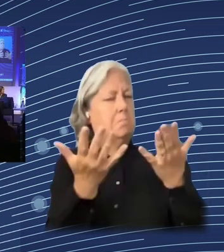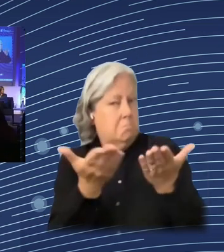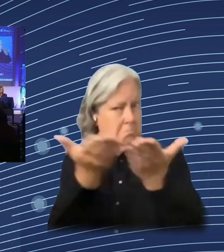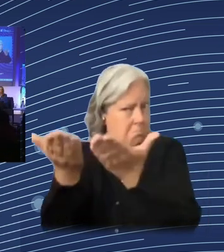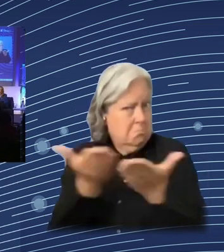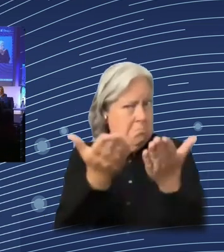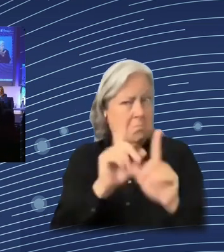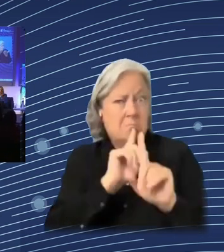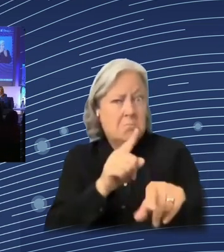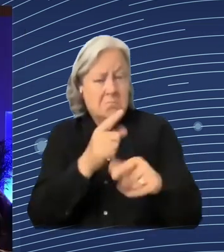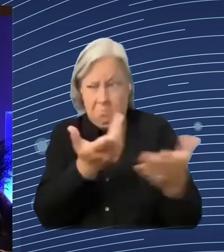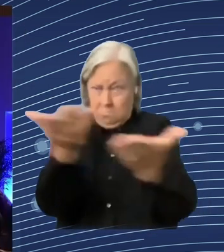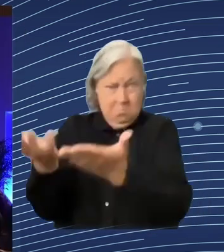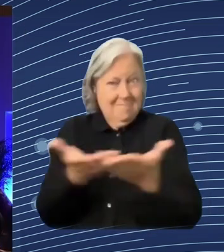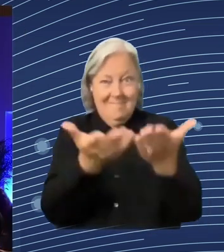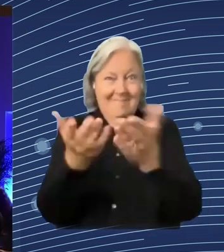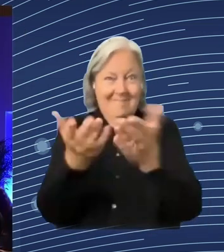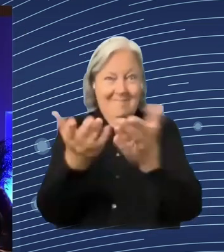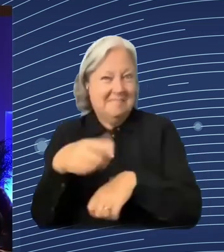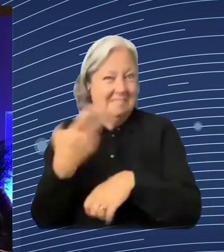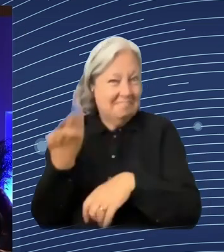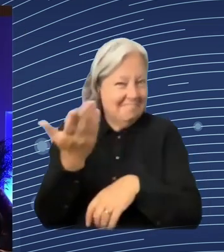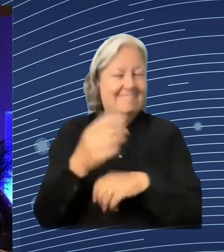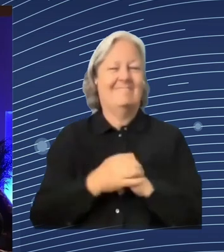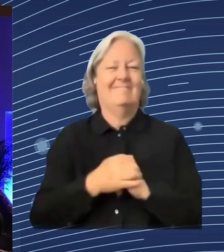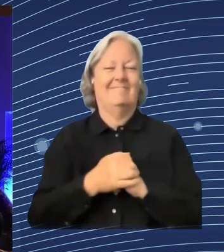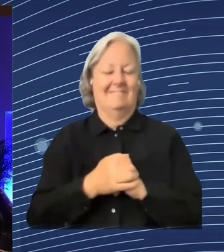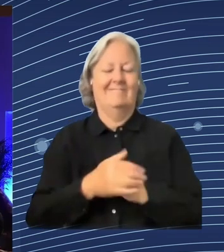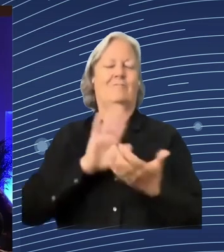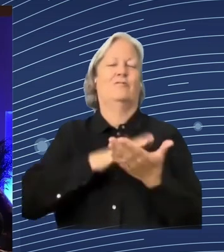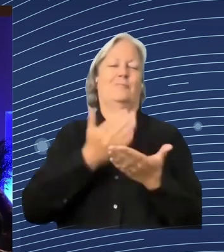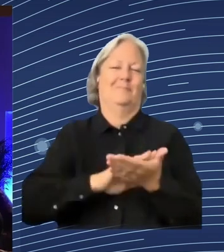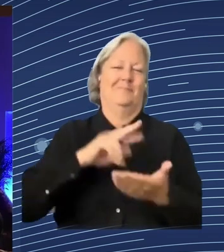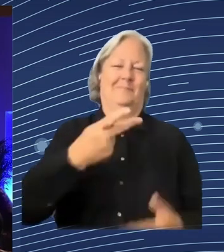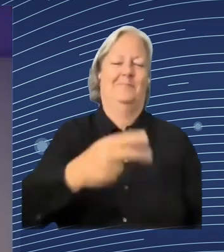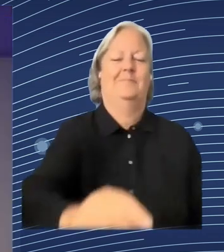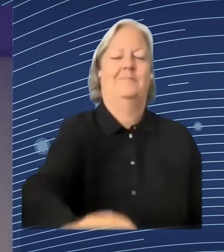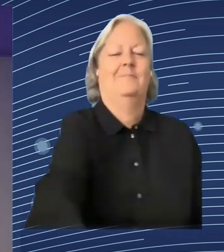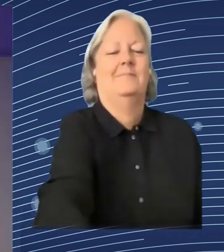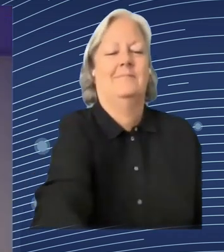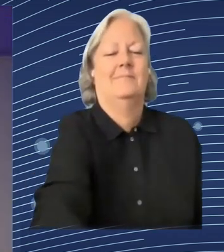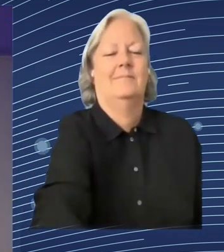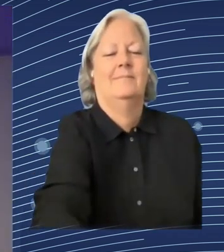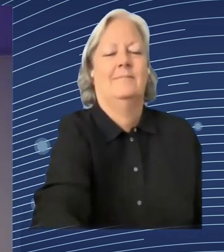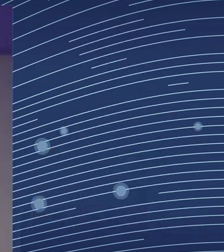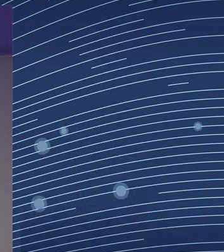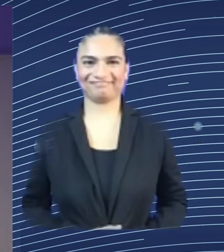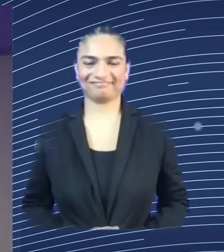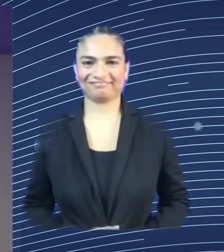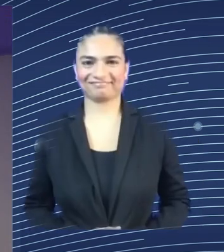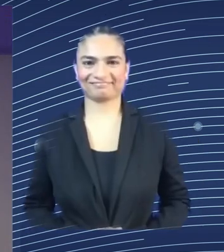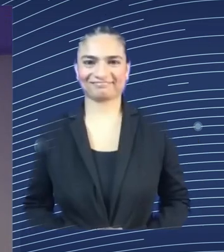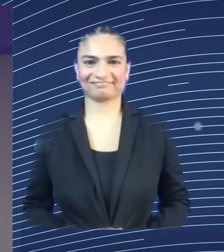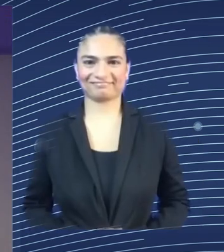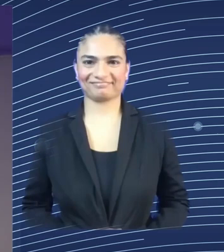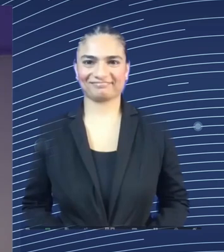Any thought is fine. I think it's an interesting concept. I've seen in Silicon Valley. I think OpenAI is working on